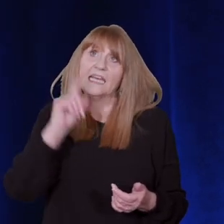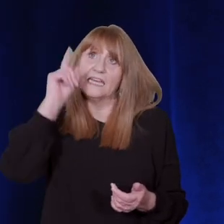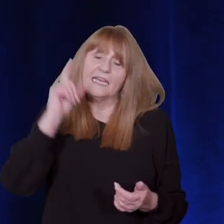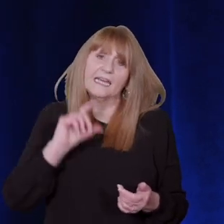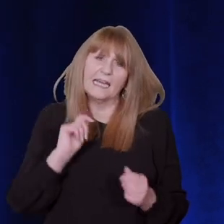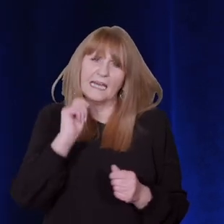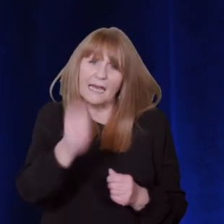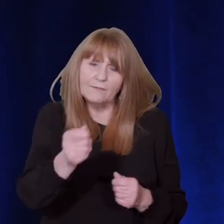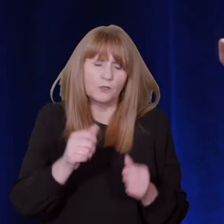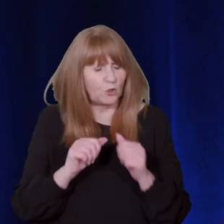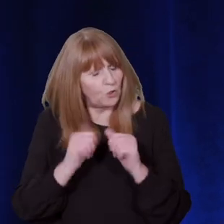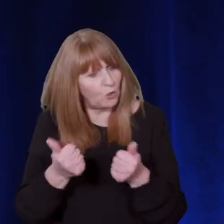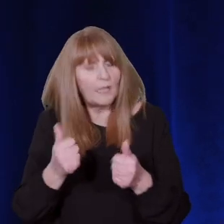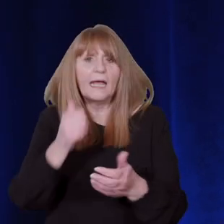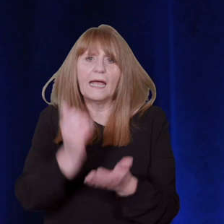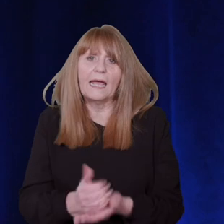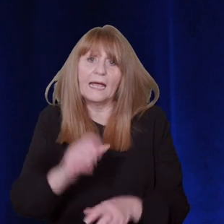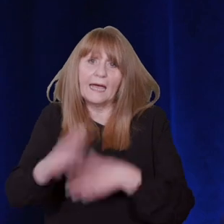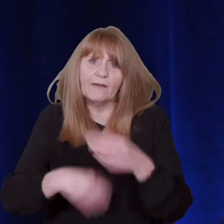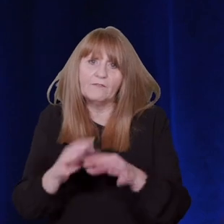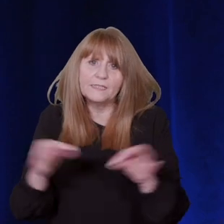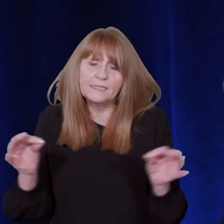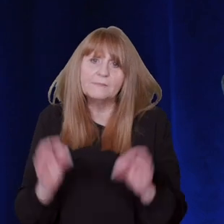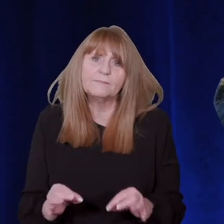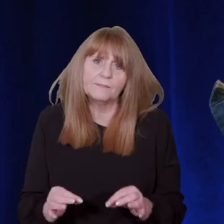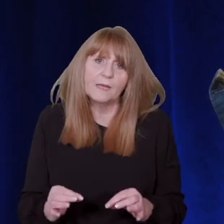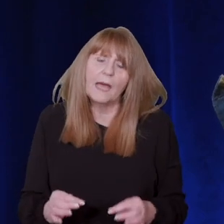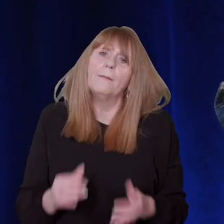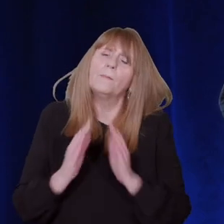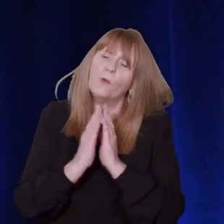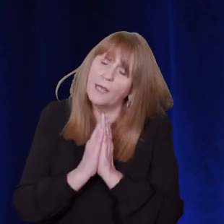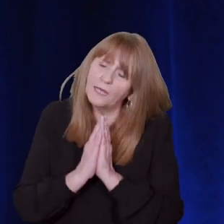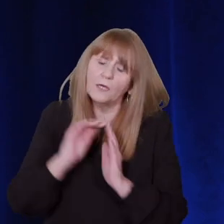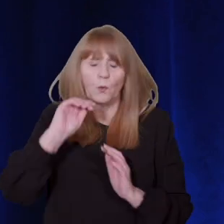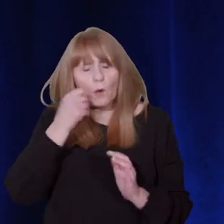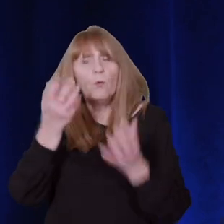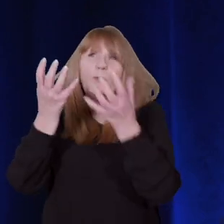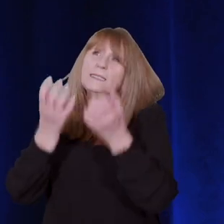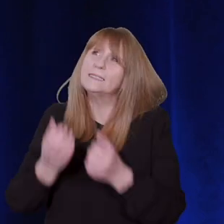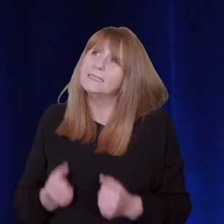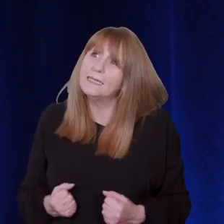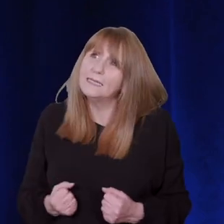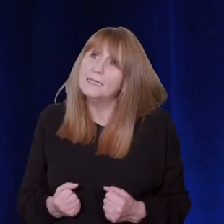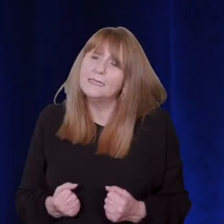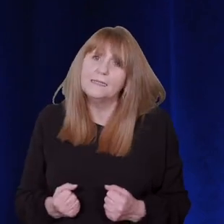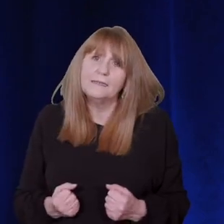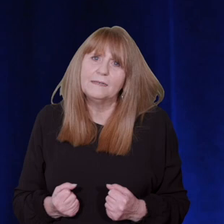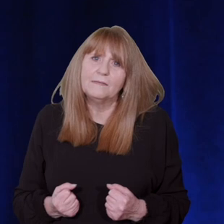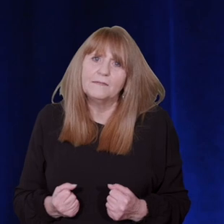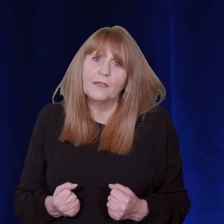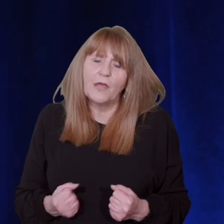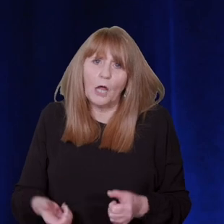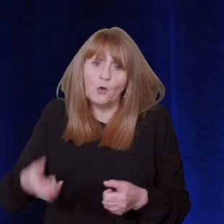today. You would receive, they would receive the gift, the unction, the anointing of the Holy Spirit today